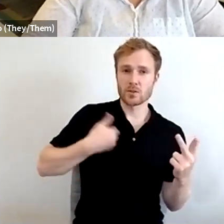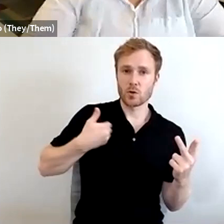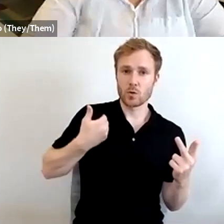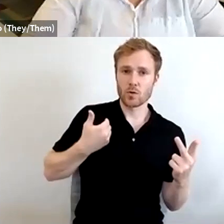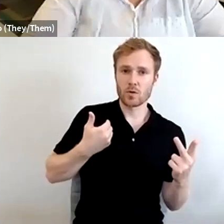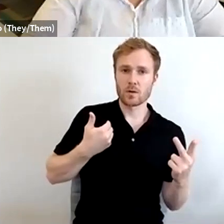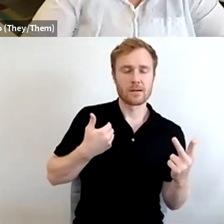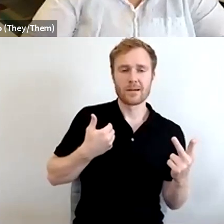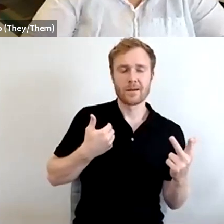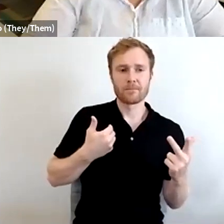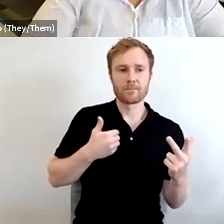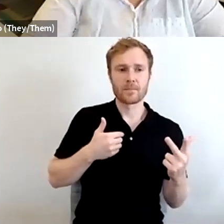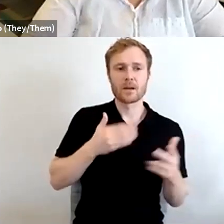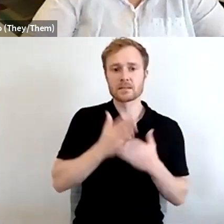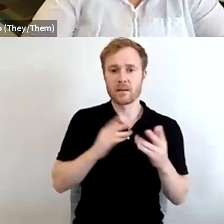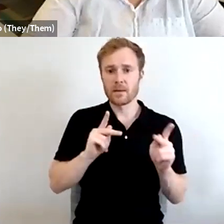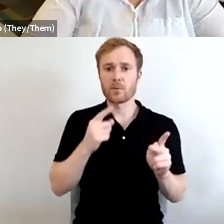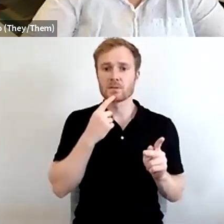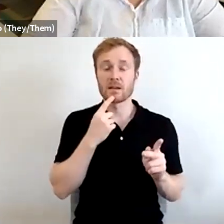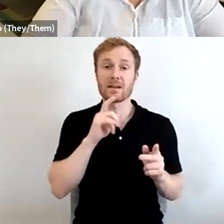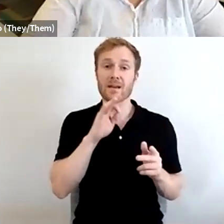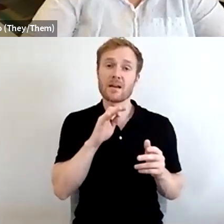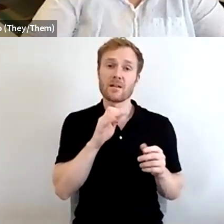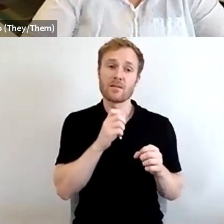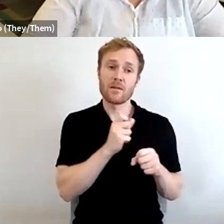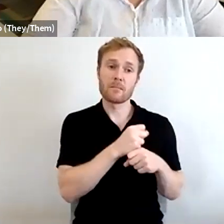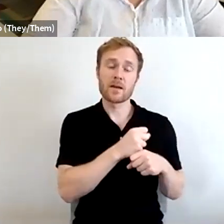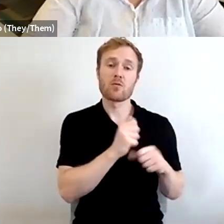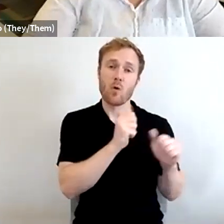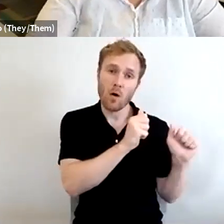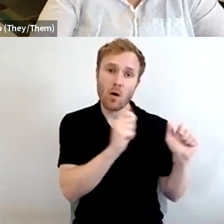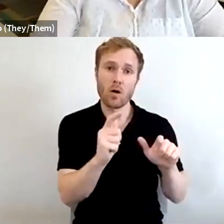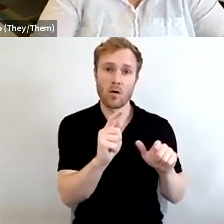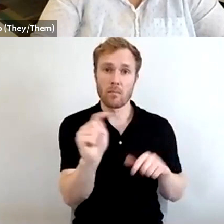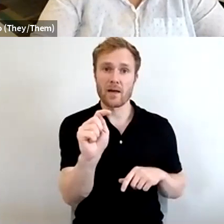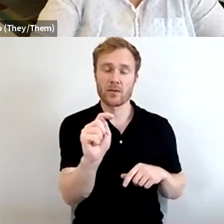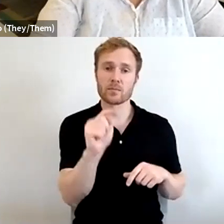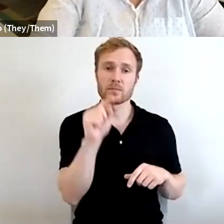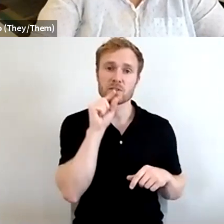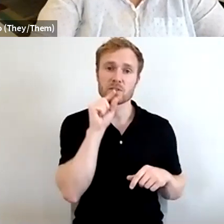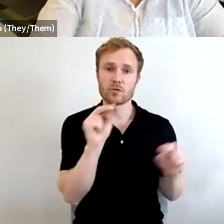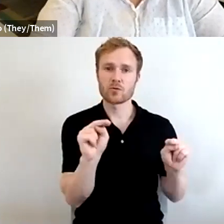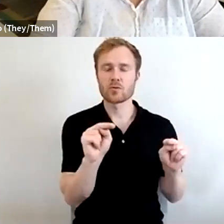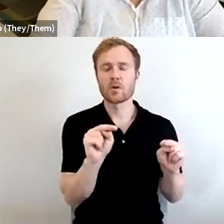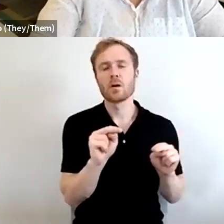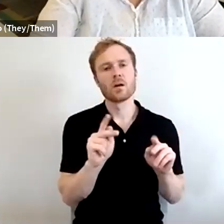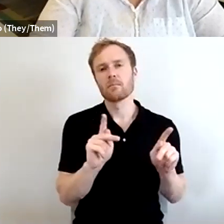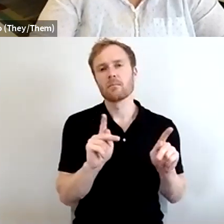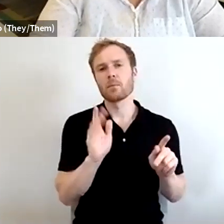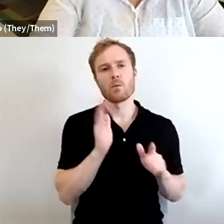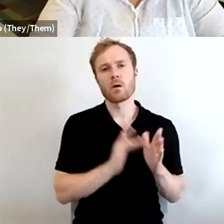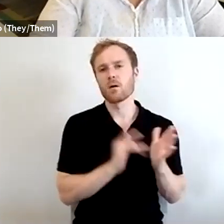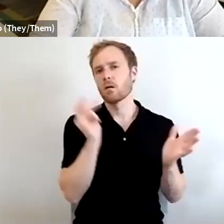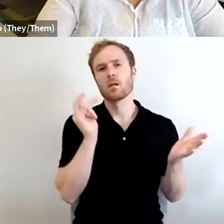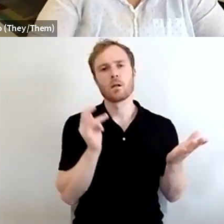all of the bathrooms gender neutral, then you would have people just abusing that and going into whatever bathroom they